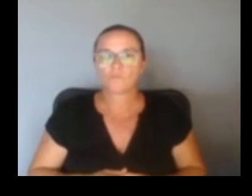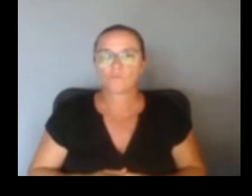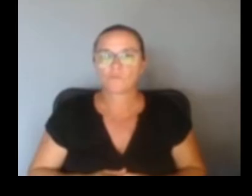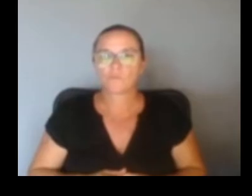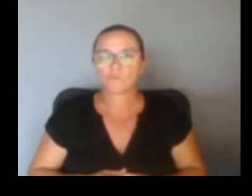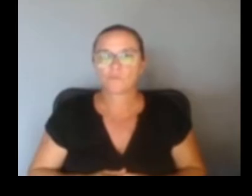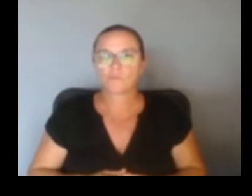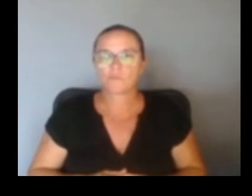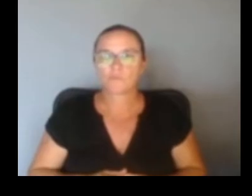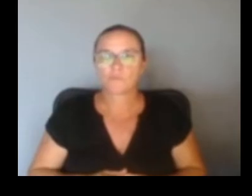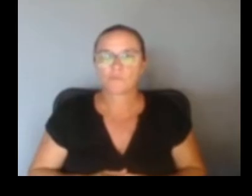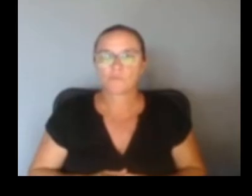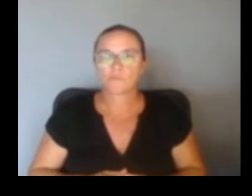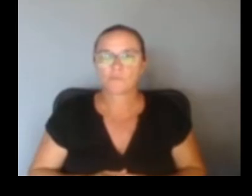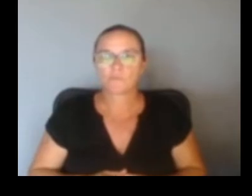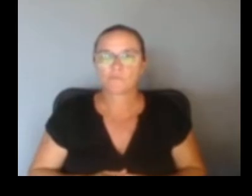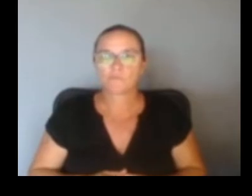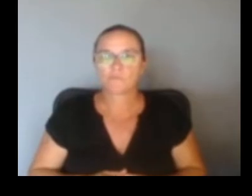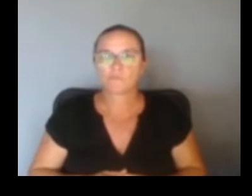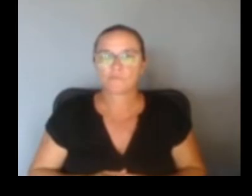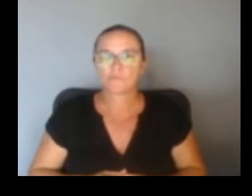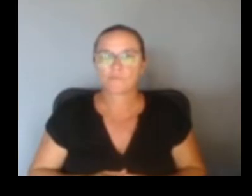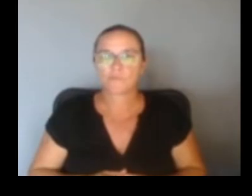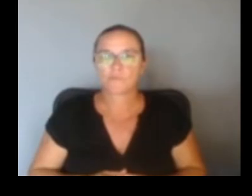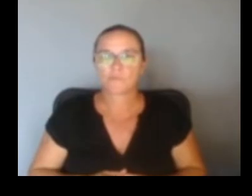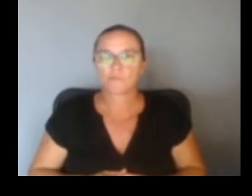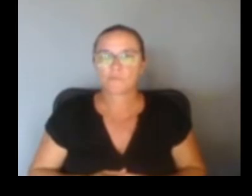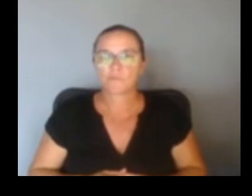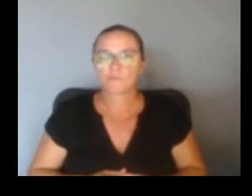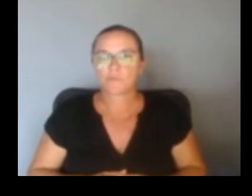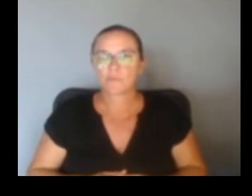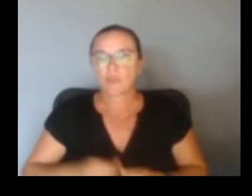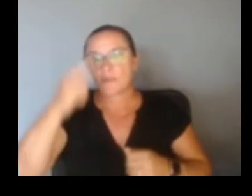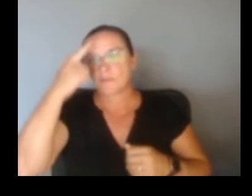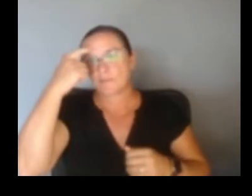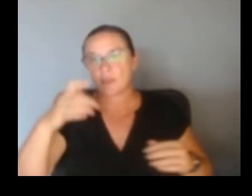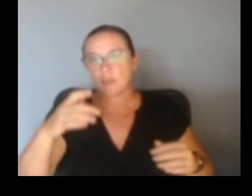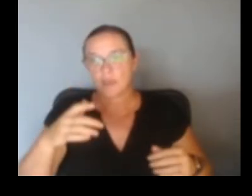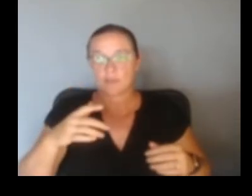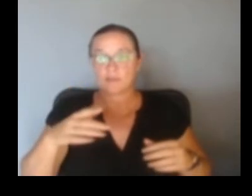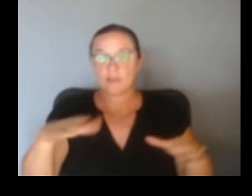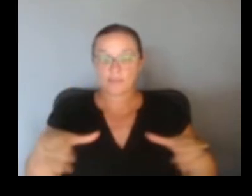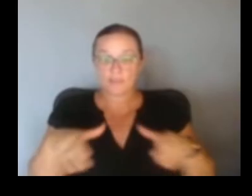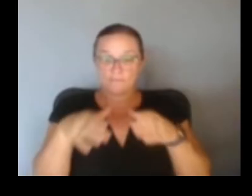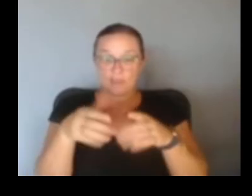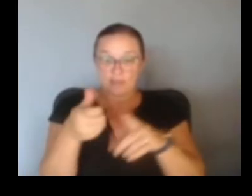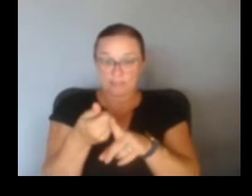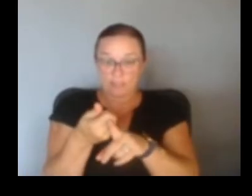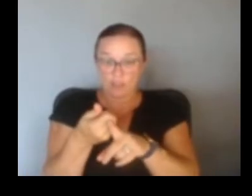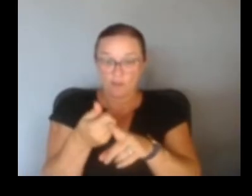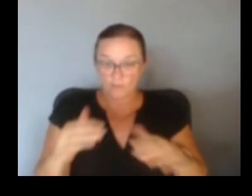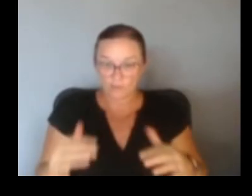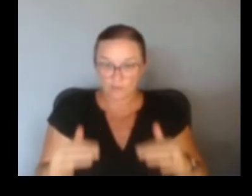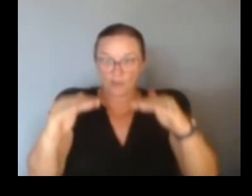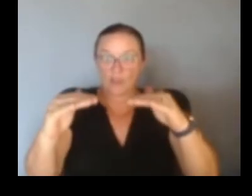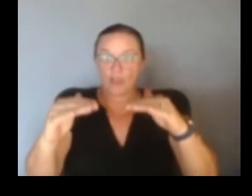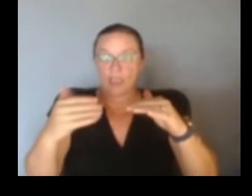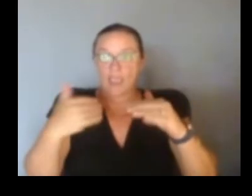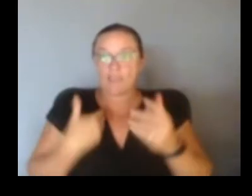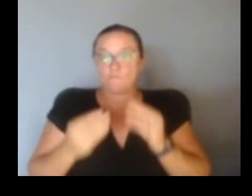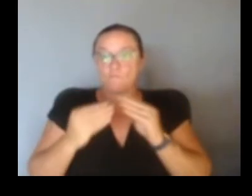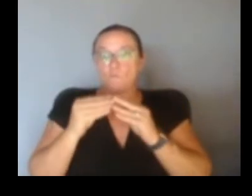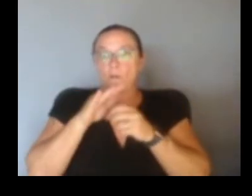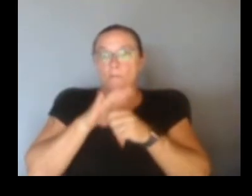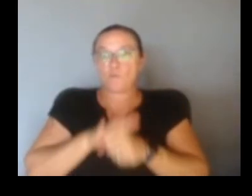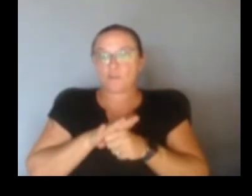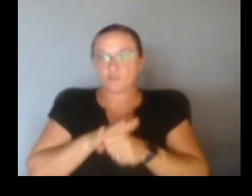because of the increase in elevation of the vent, magma is building more pressure beneath the vent areas